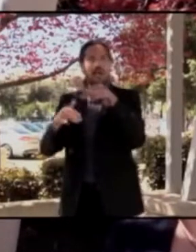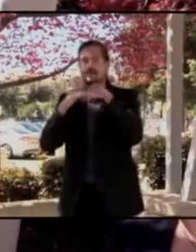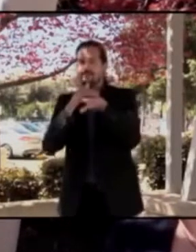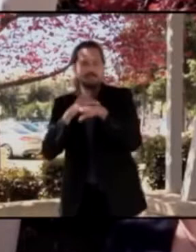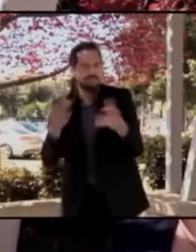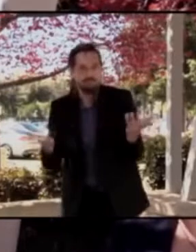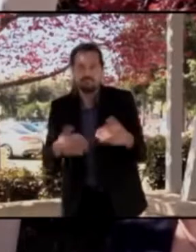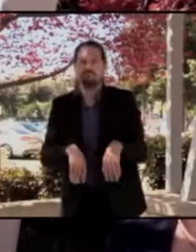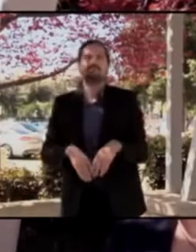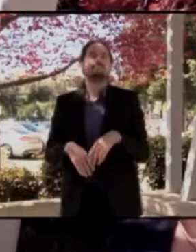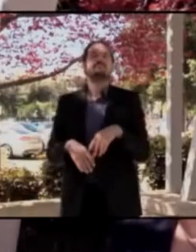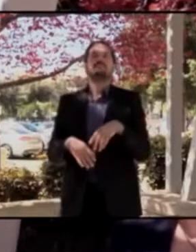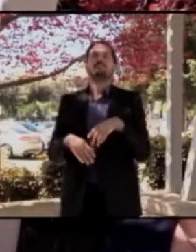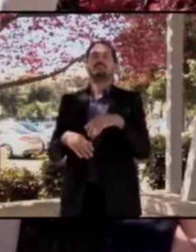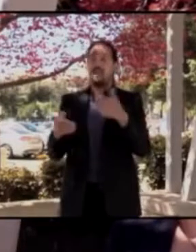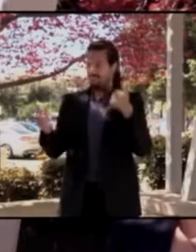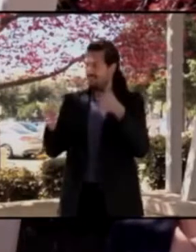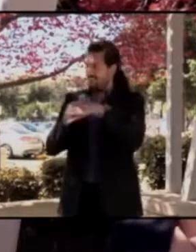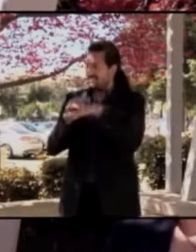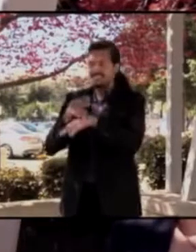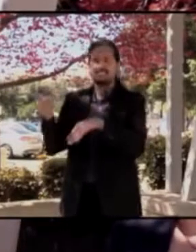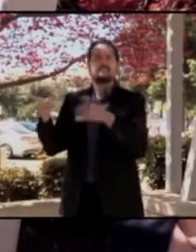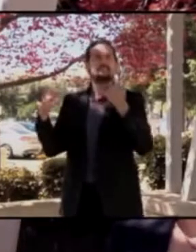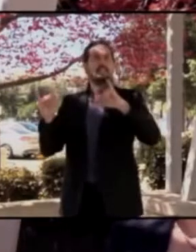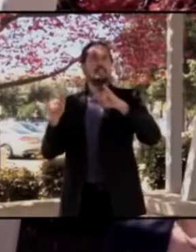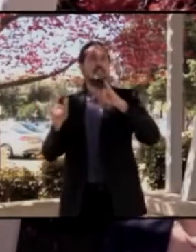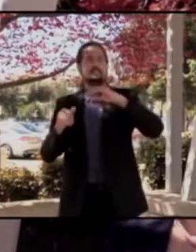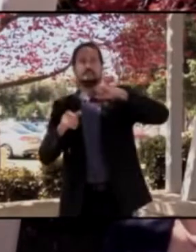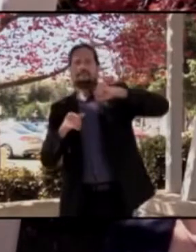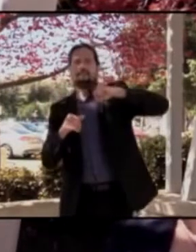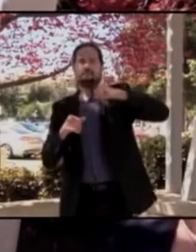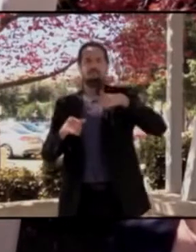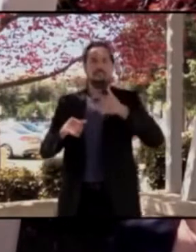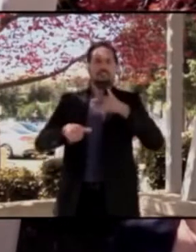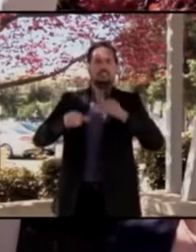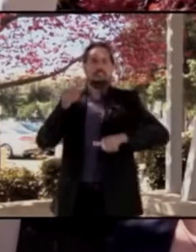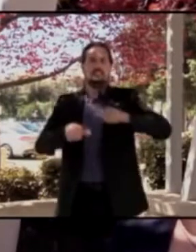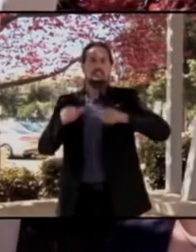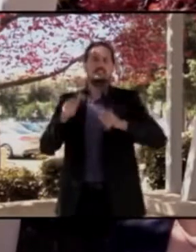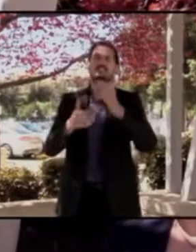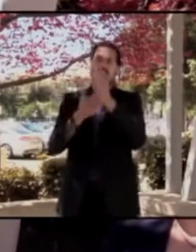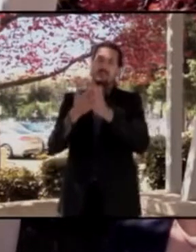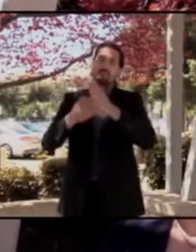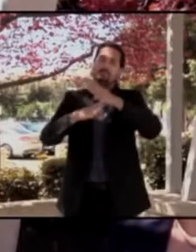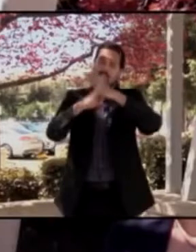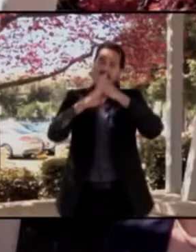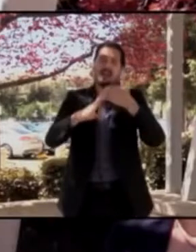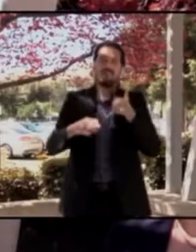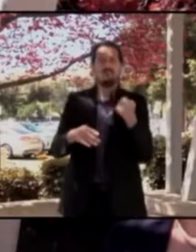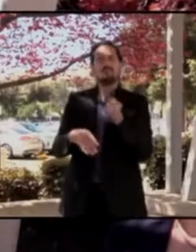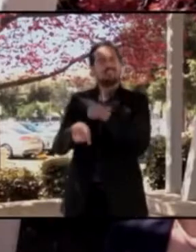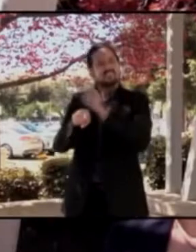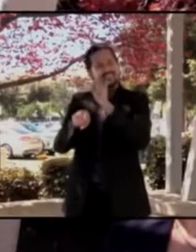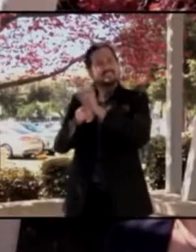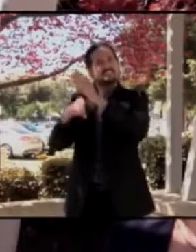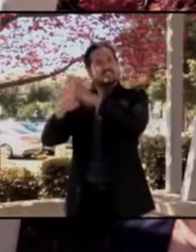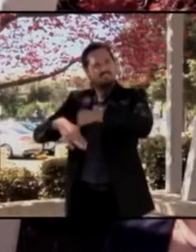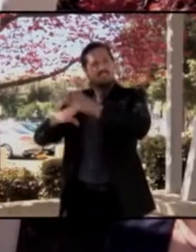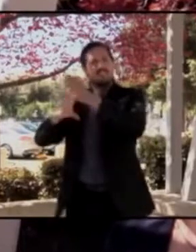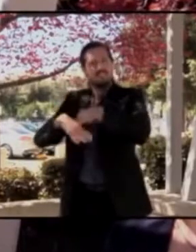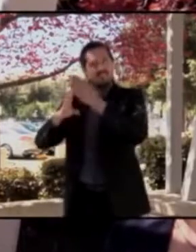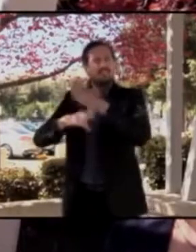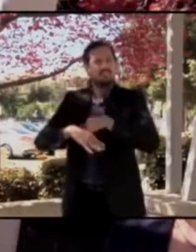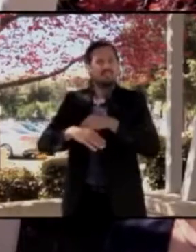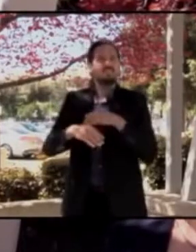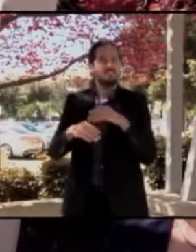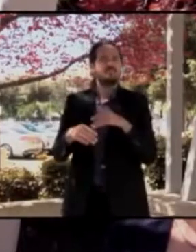for various reasons. There are other barriers, and also issues around making sure people get their second shot, that they come and get their